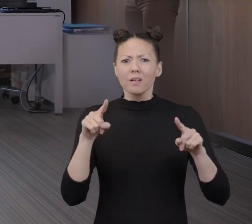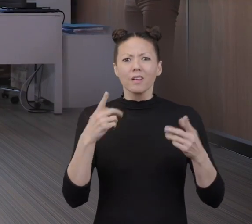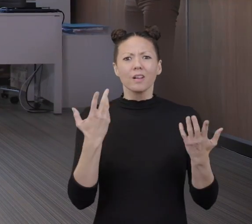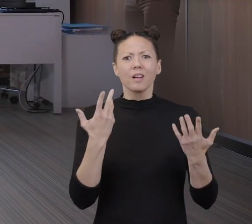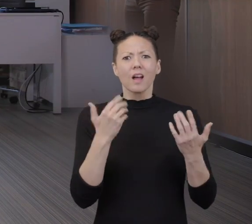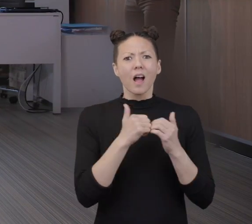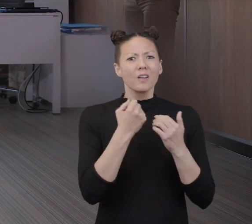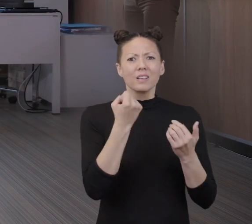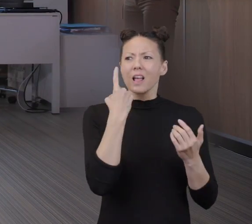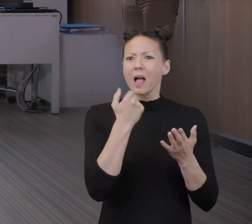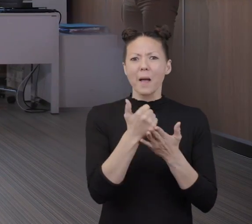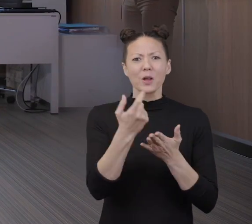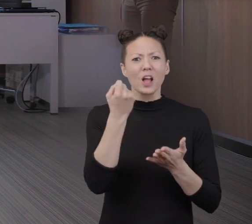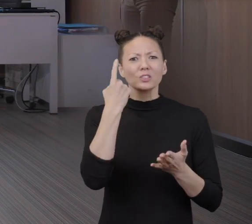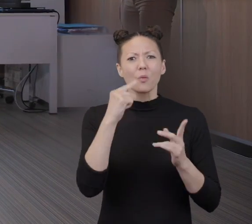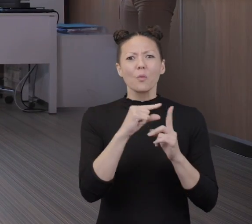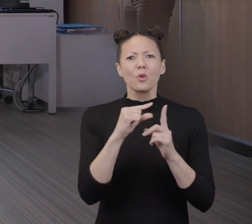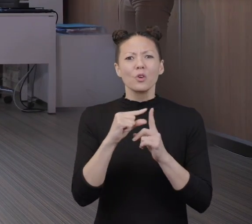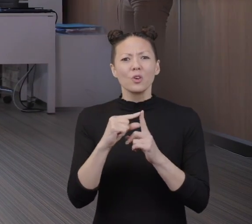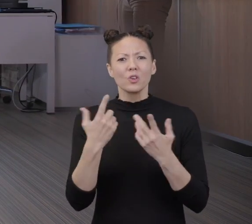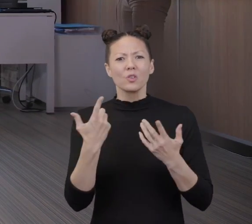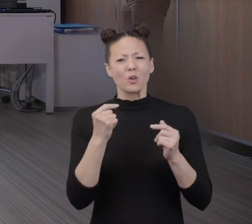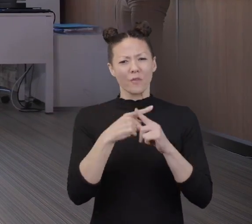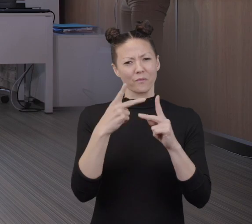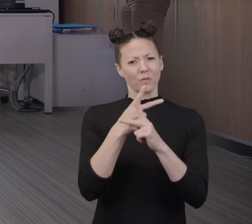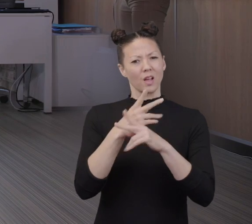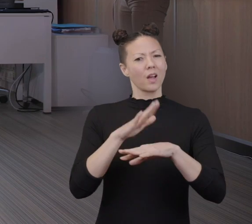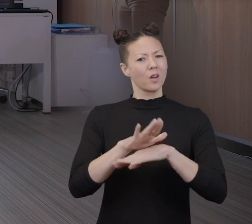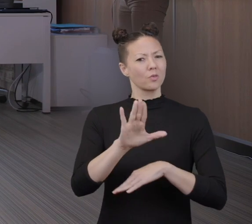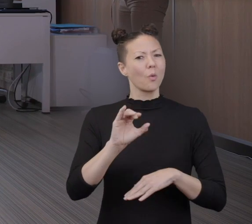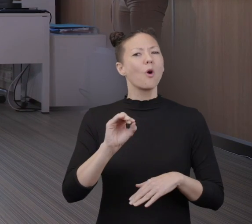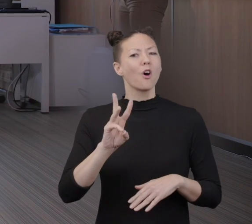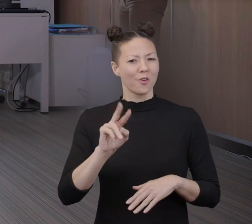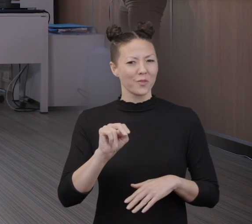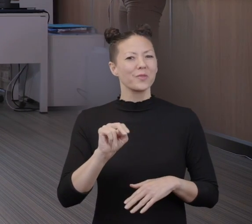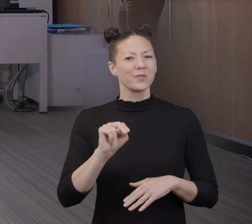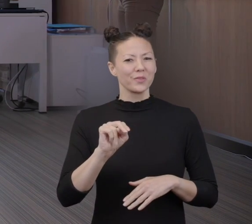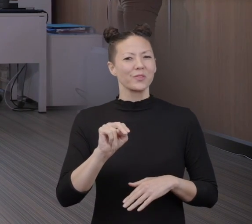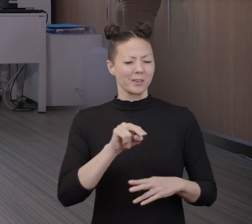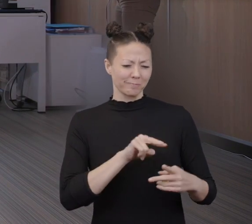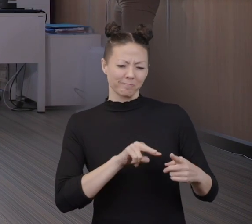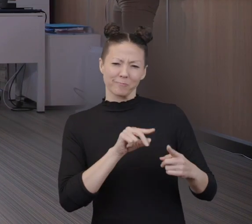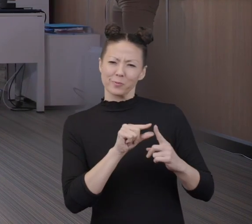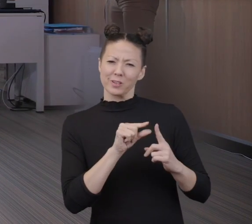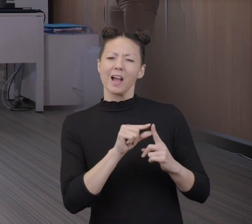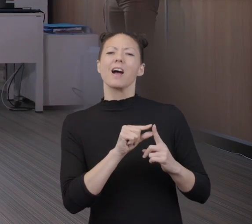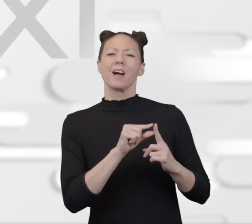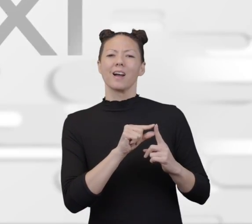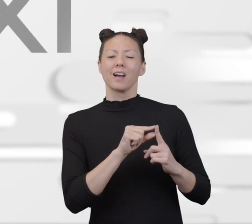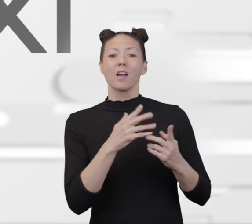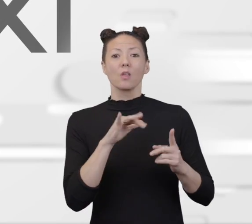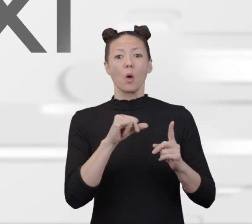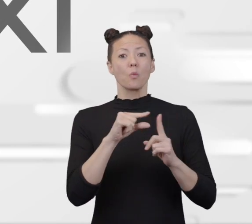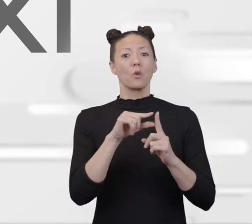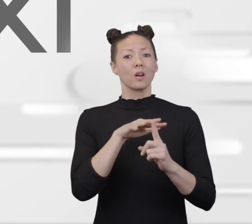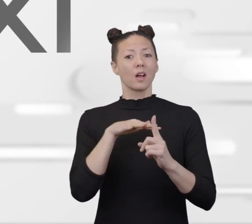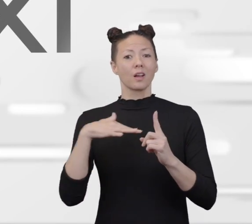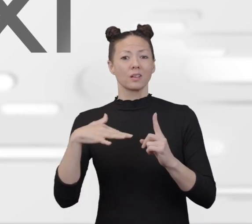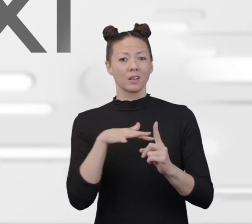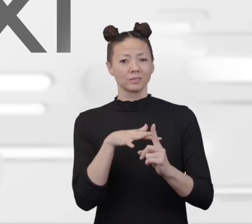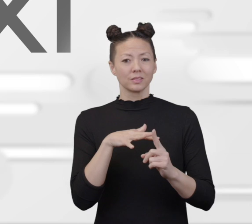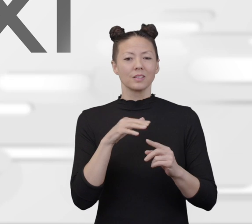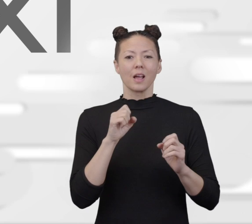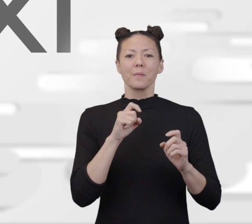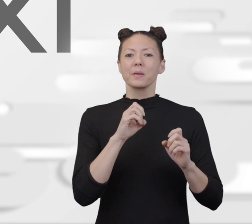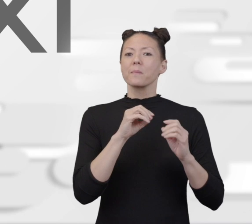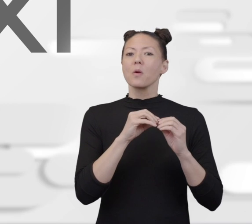you understand what those words mean, there's still a way to try and figure it out on your own. The word context